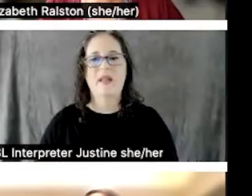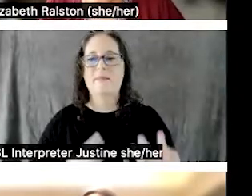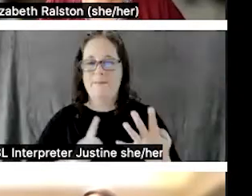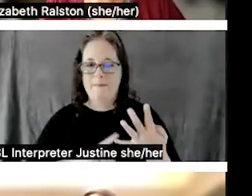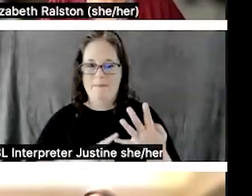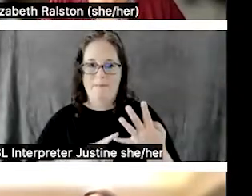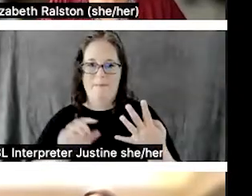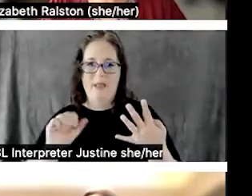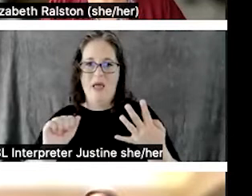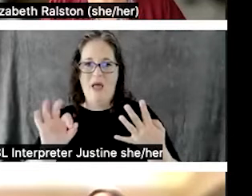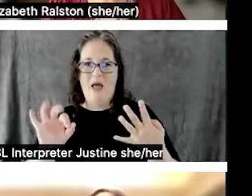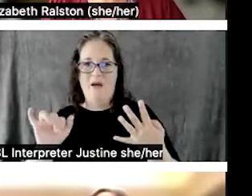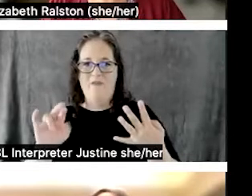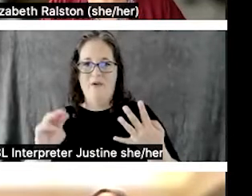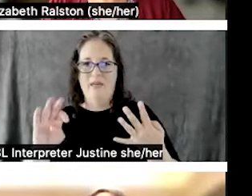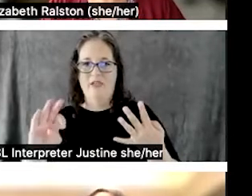affirmational is